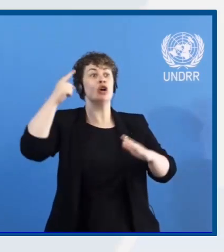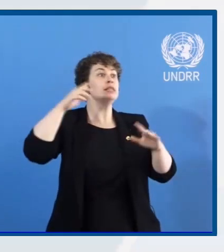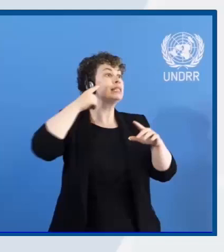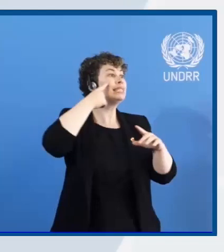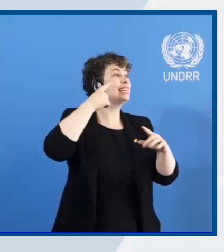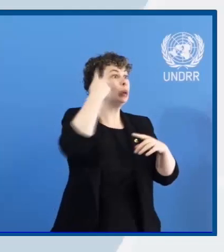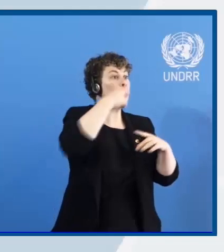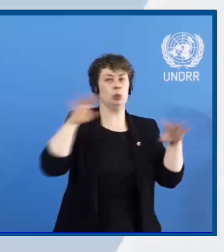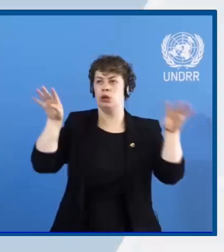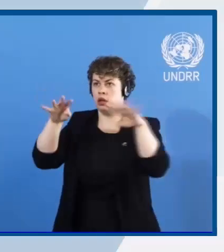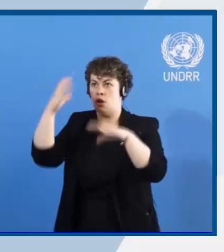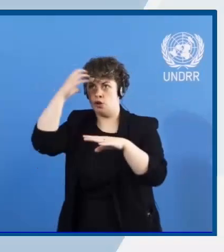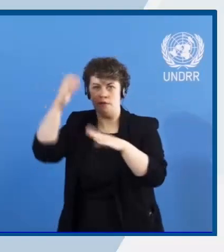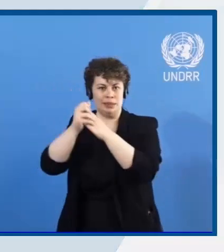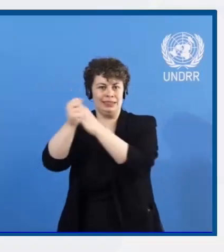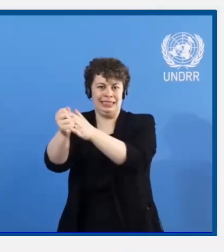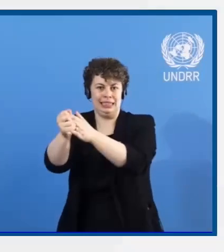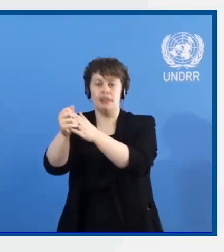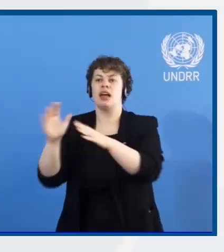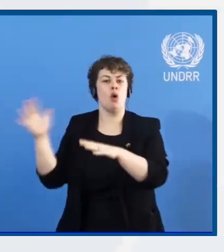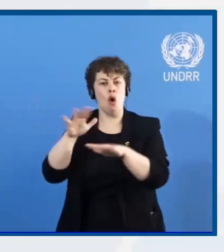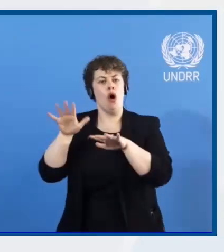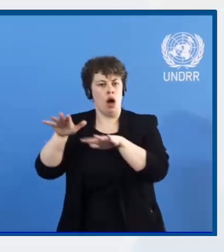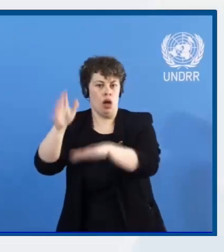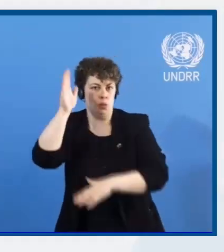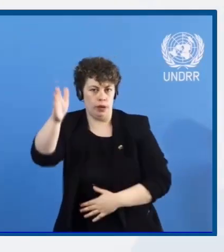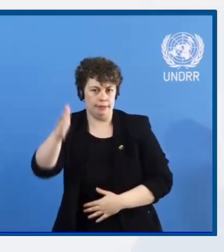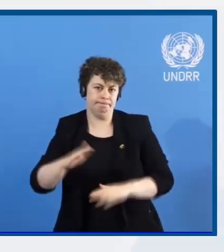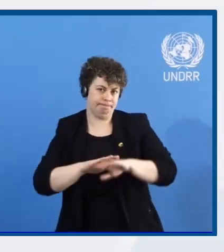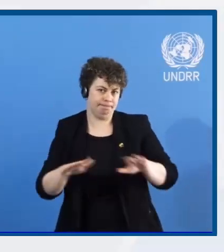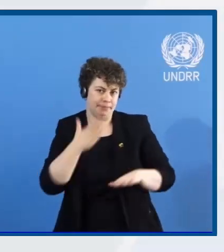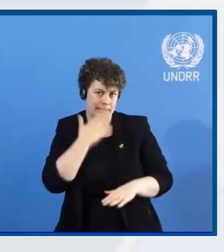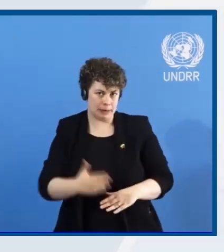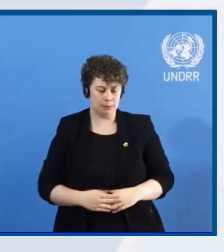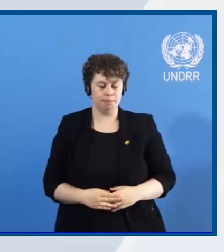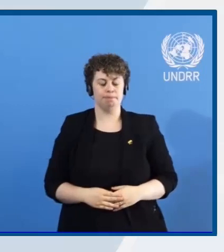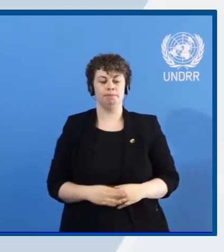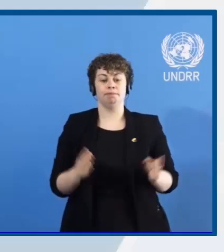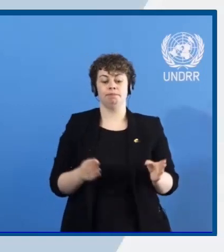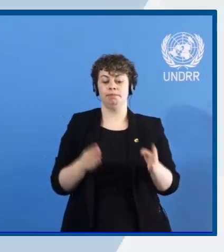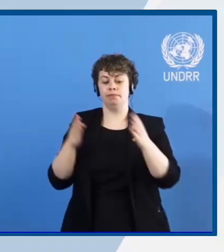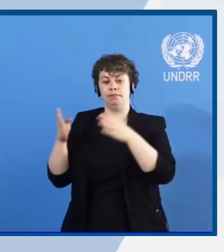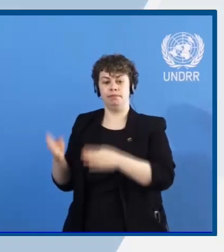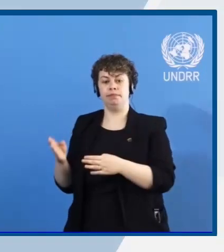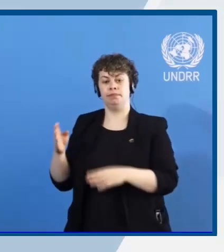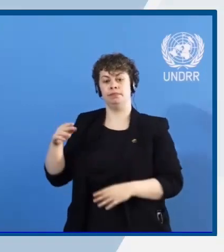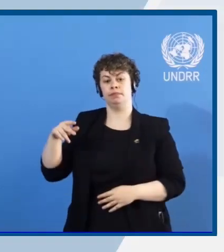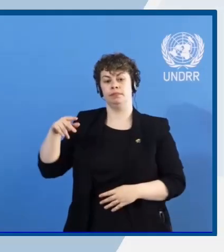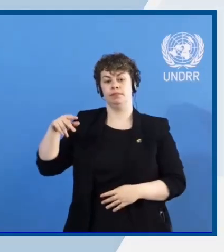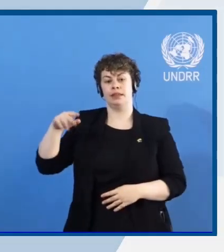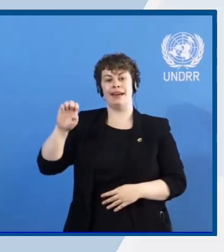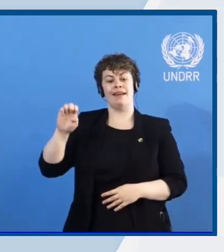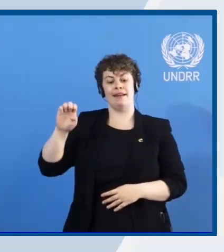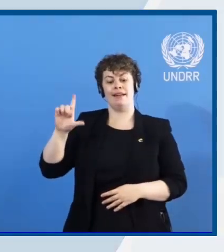Muchas gracias. Last but not least, Elena. Thanks, Niels. I would like to conclude where